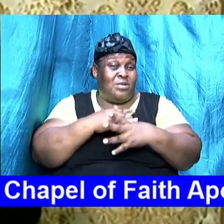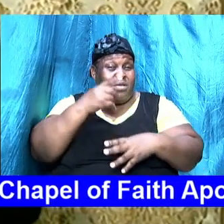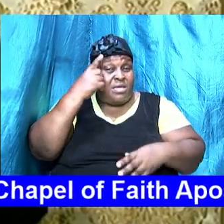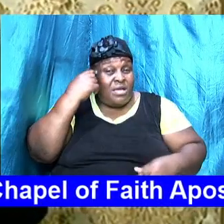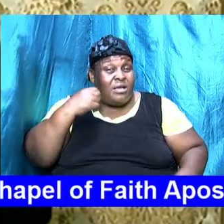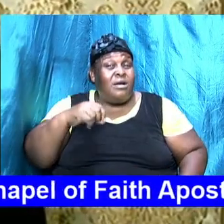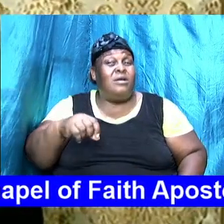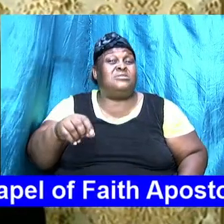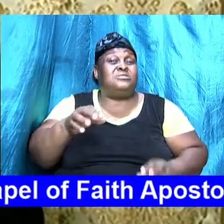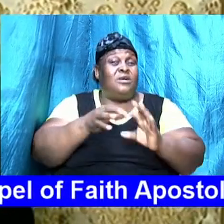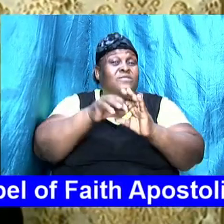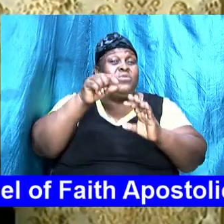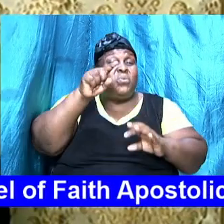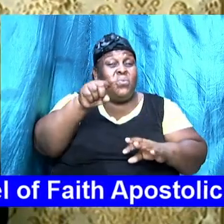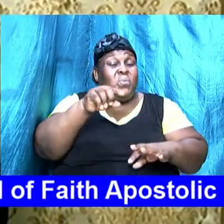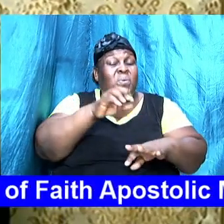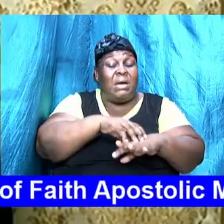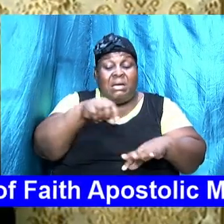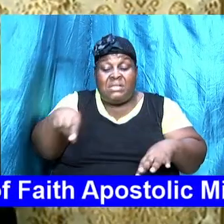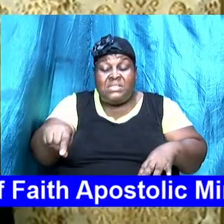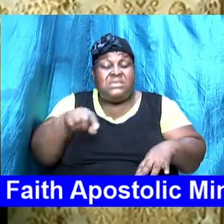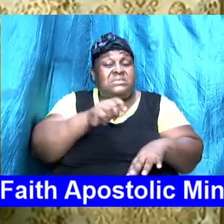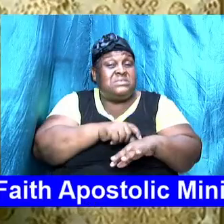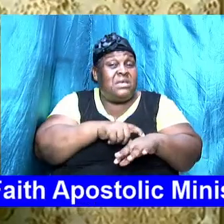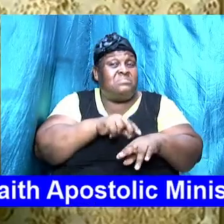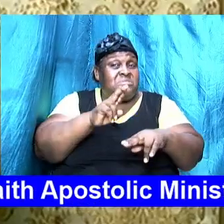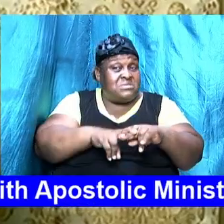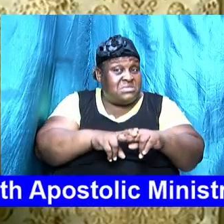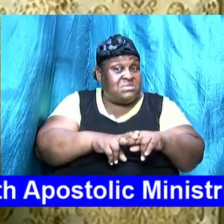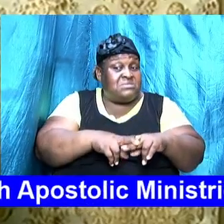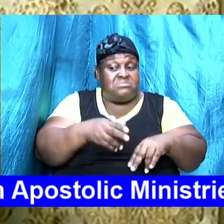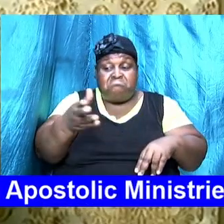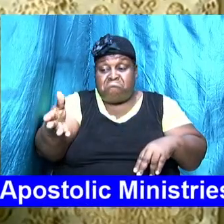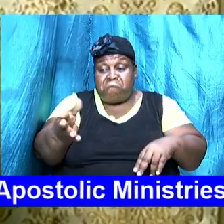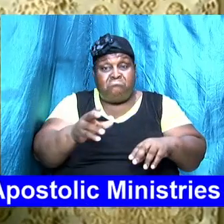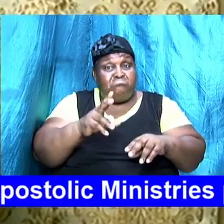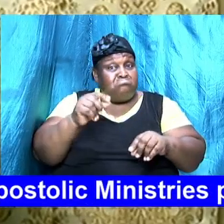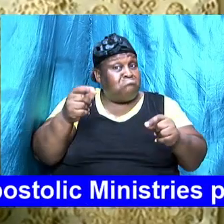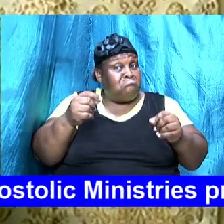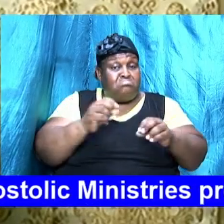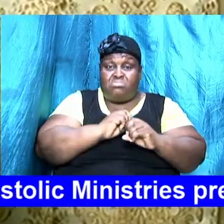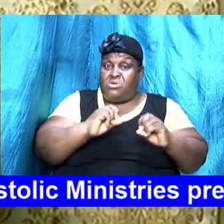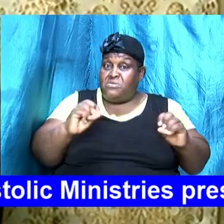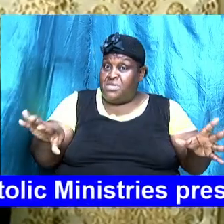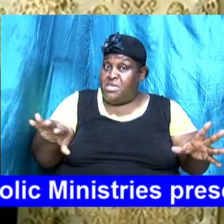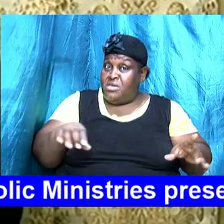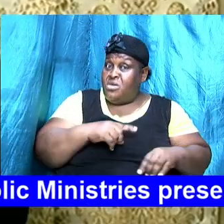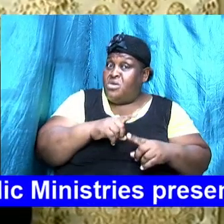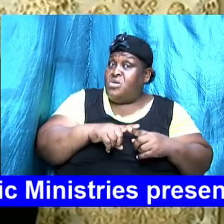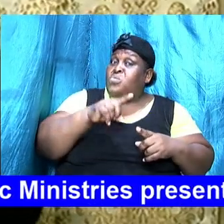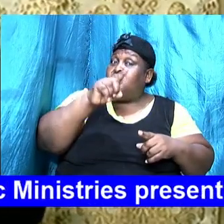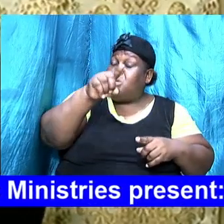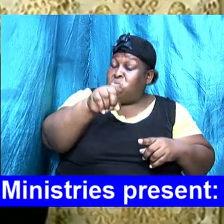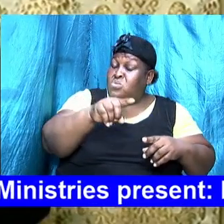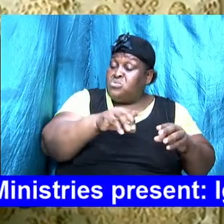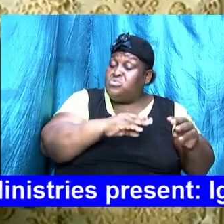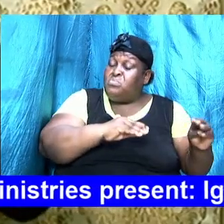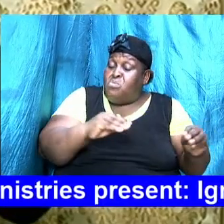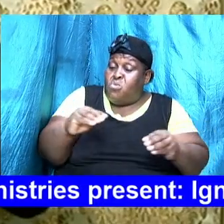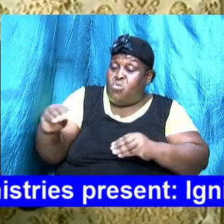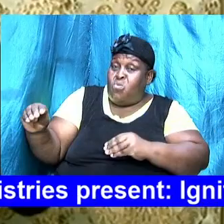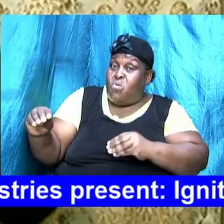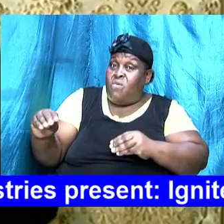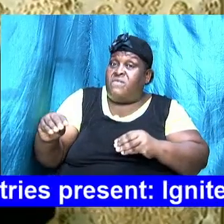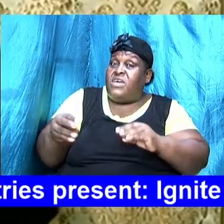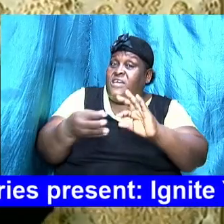because at this time you sit there doing nothing when you should be